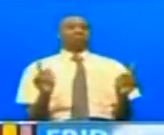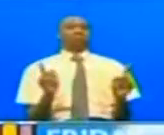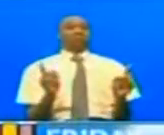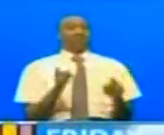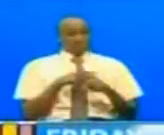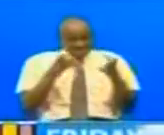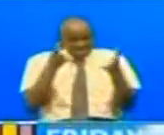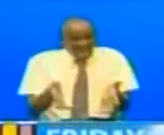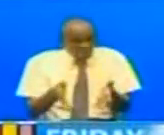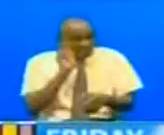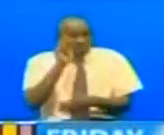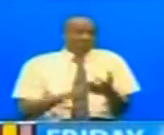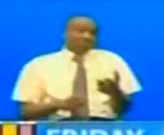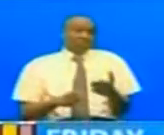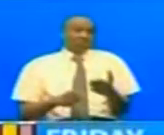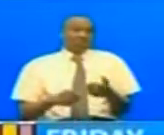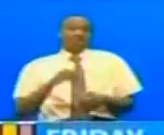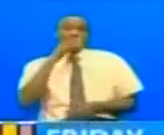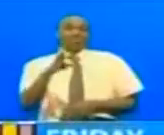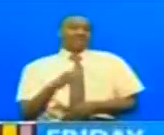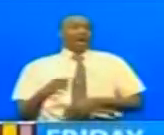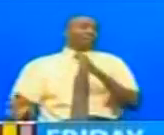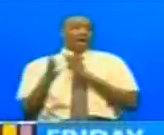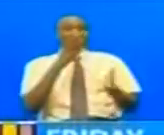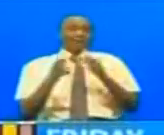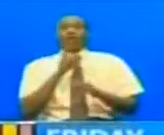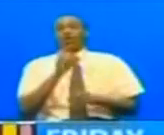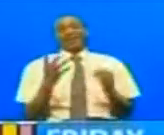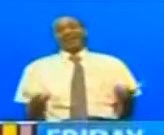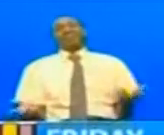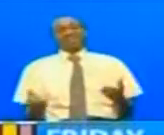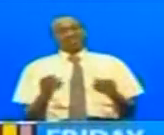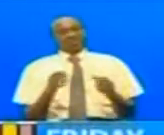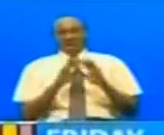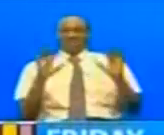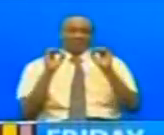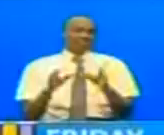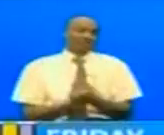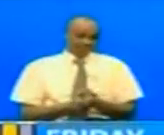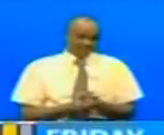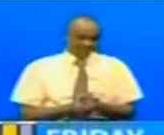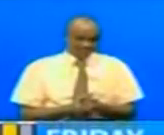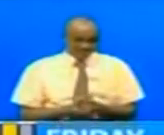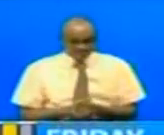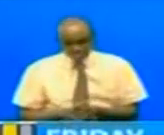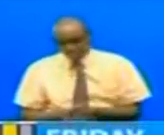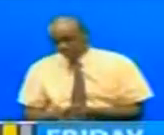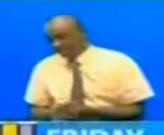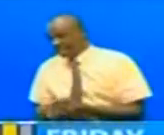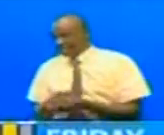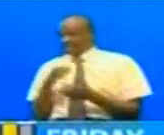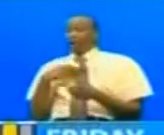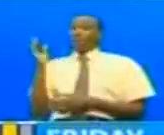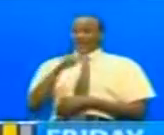But now it was like there was no order. It was like a shame. All right. So we'll come back to this